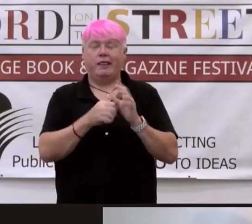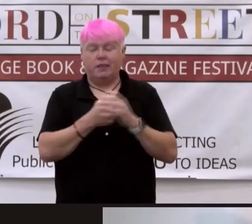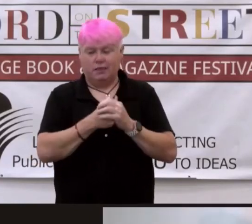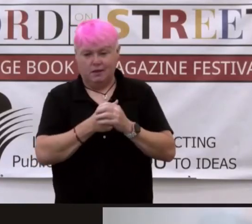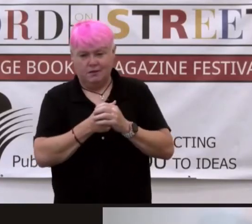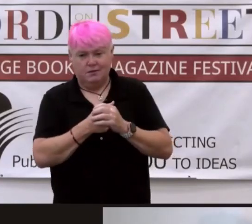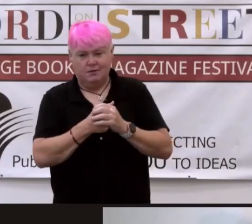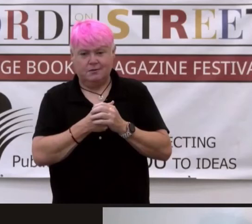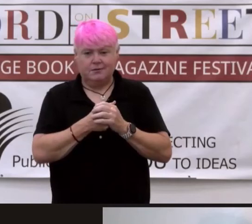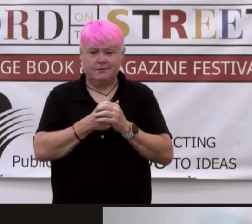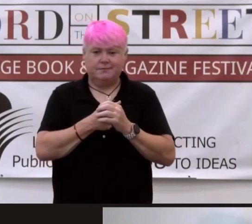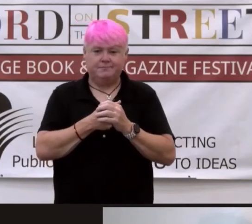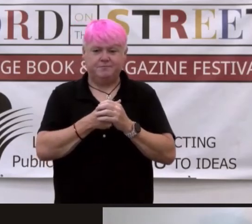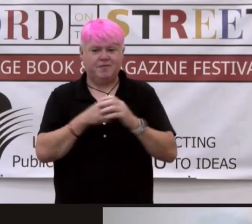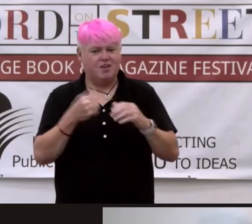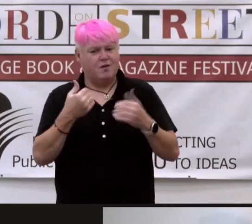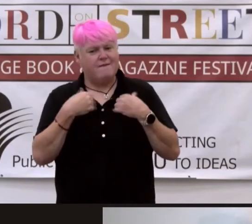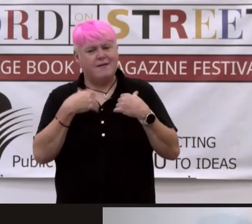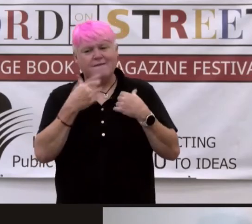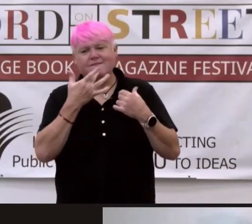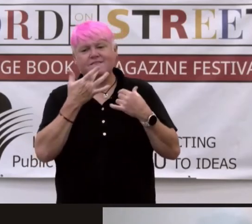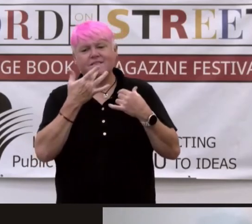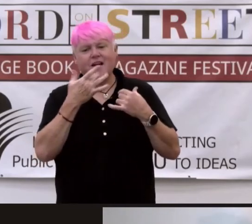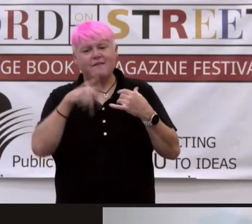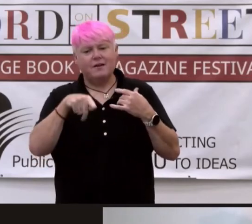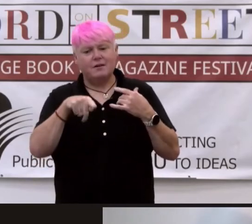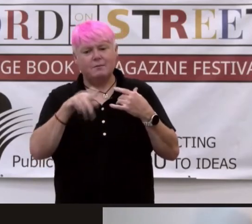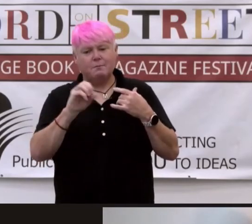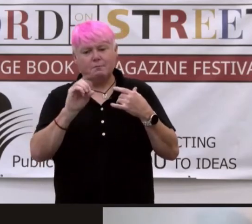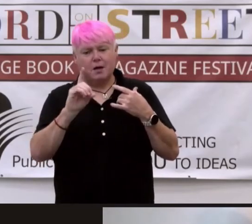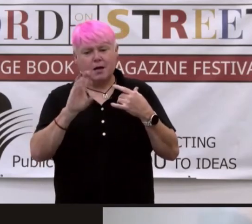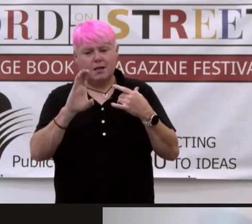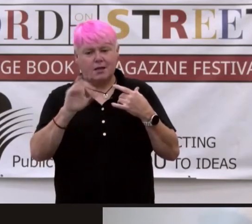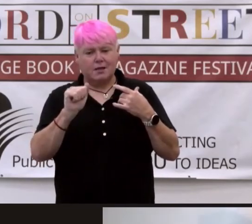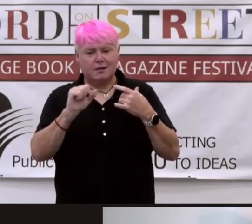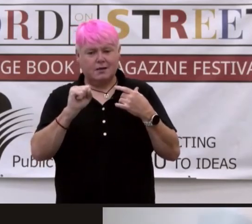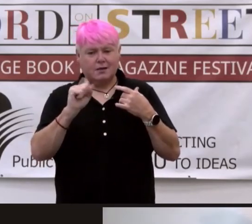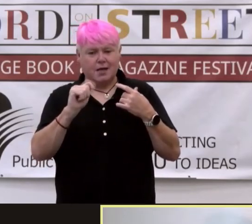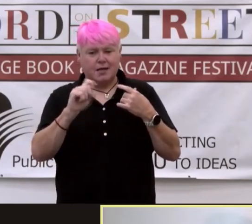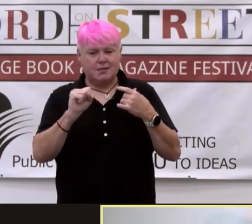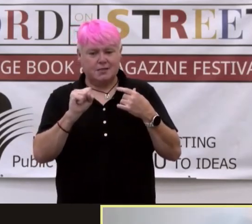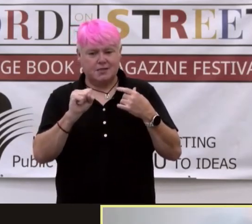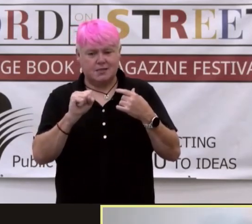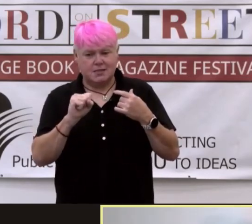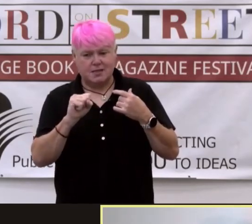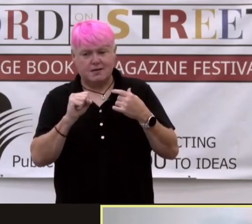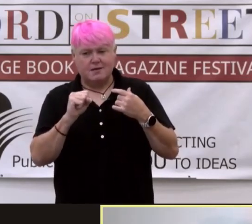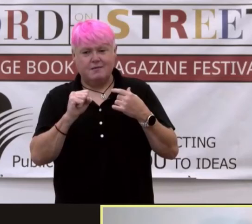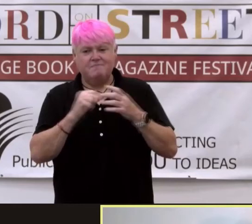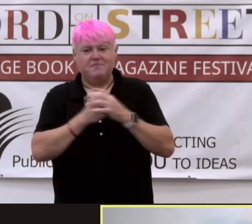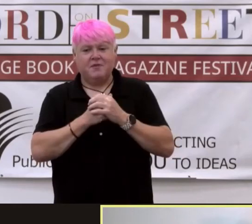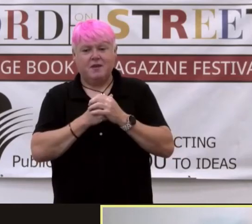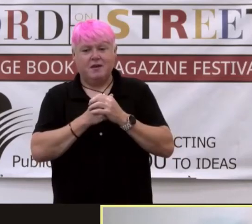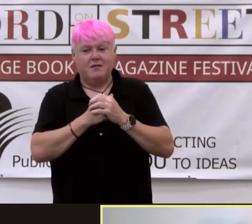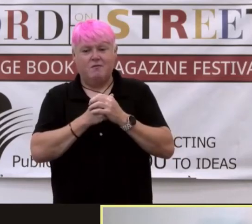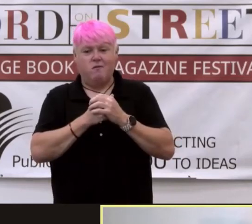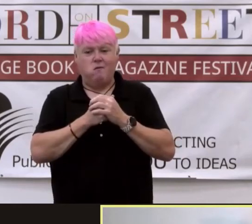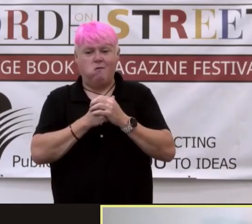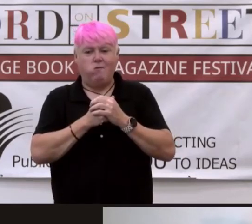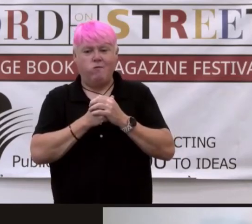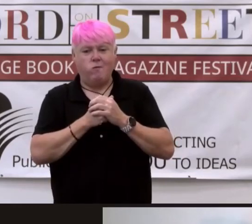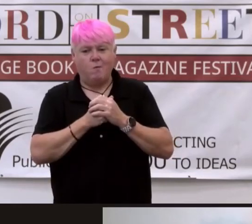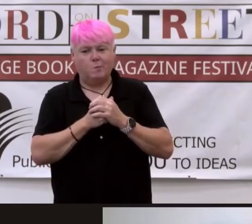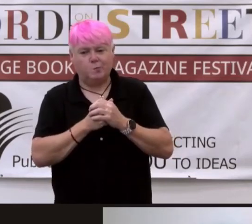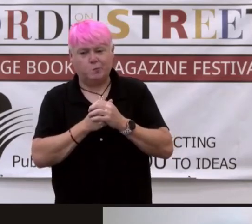How about, do you have any favorite podcasts? Since we talked podcasts with Tom Ryan, because his book coming out next month also involves a